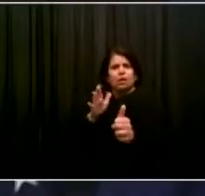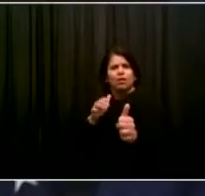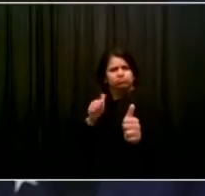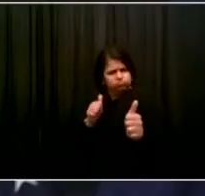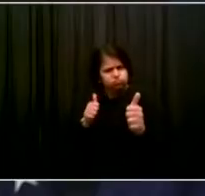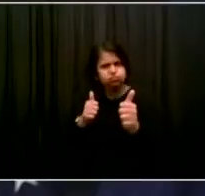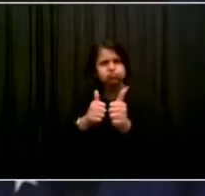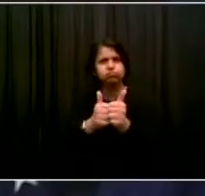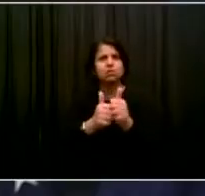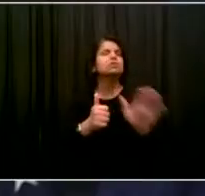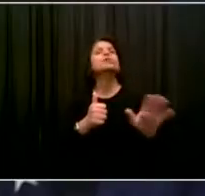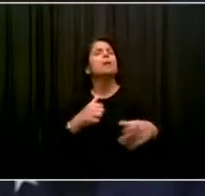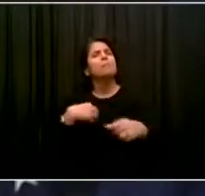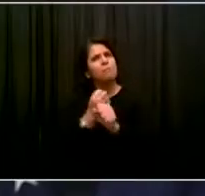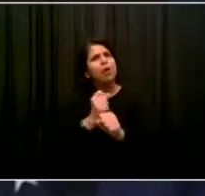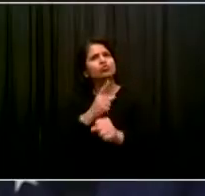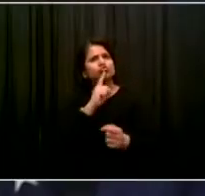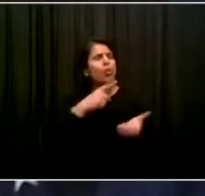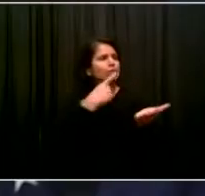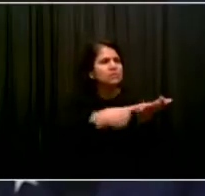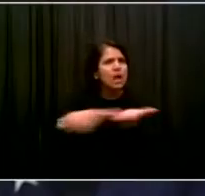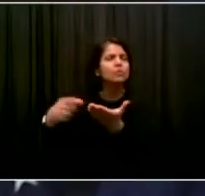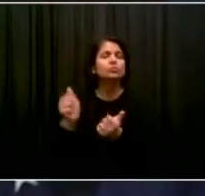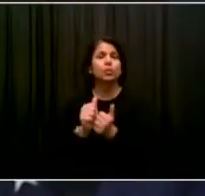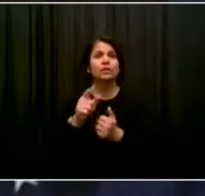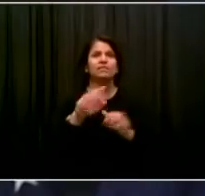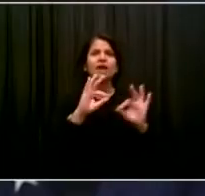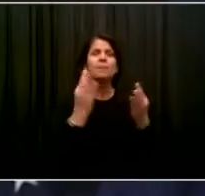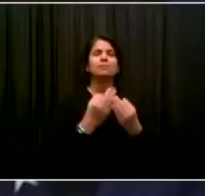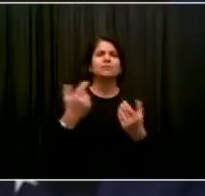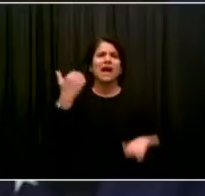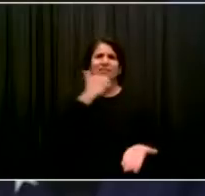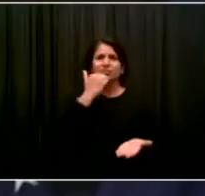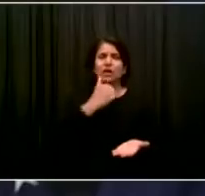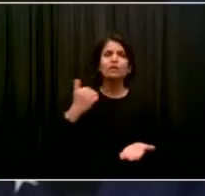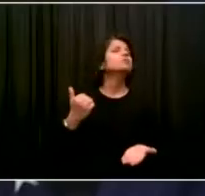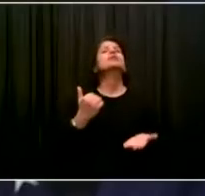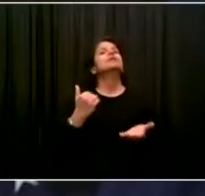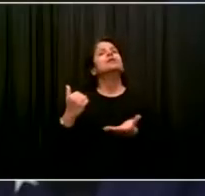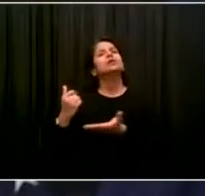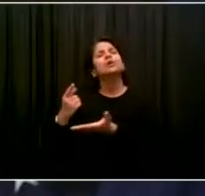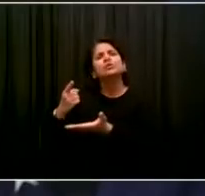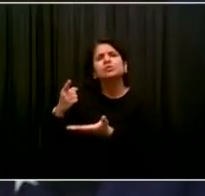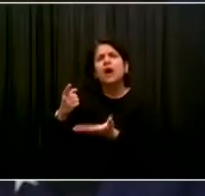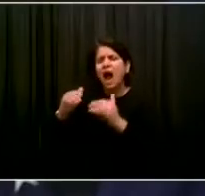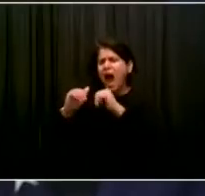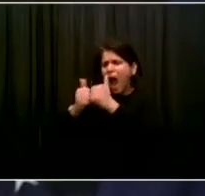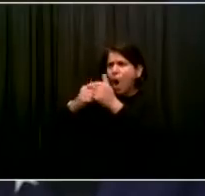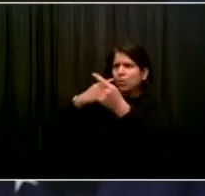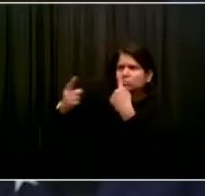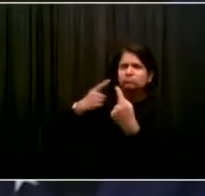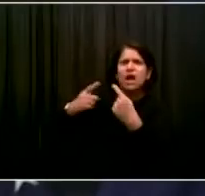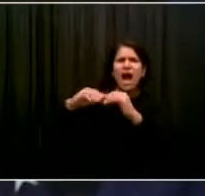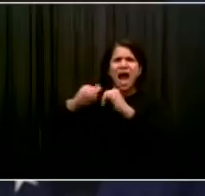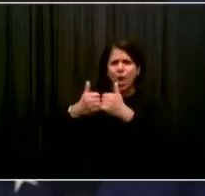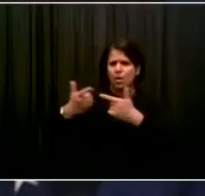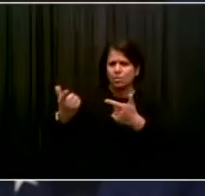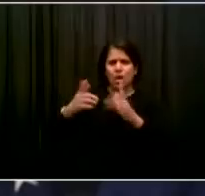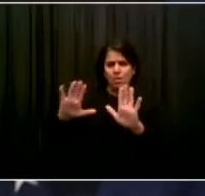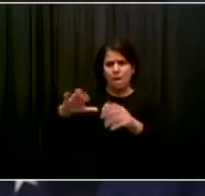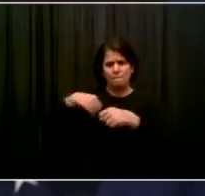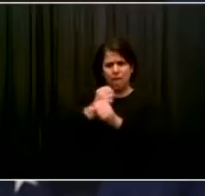be talking about, we're going to be unveiling in the coming days and weeks. But again, I think the biggest message is that we are trending